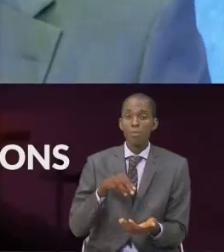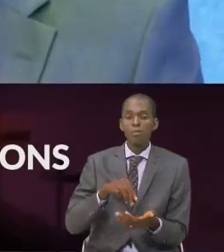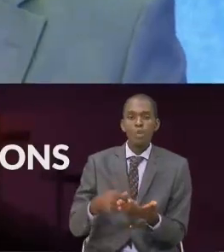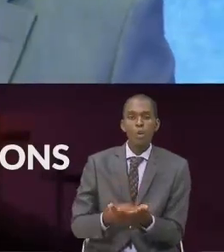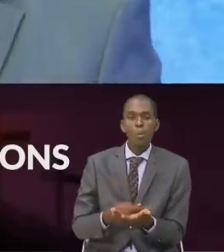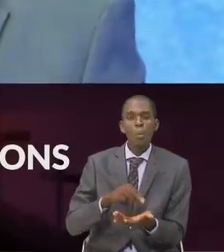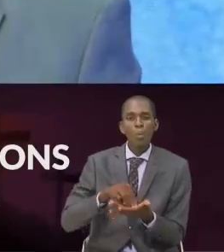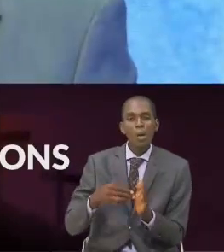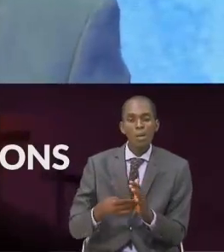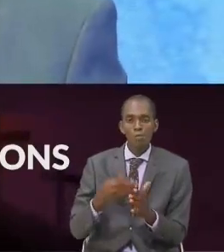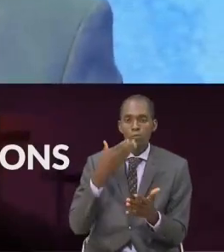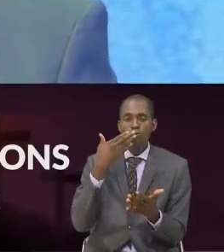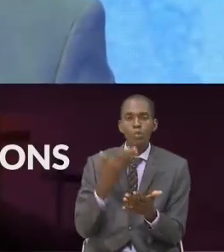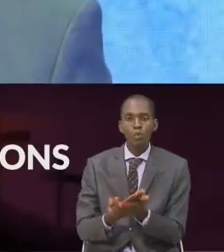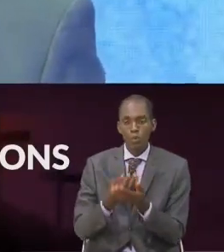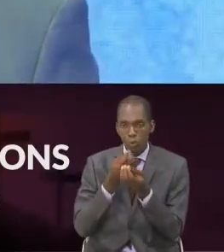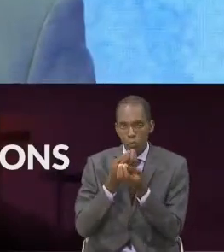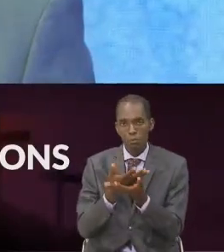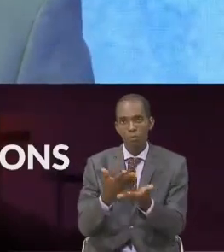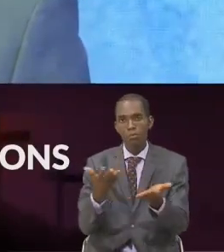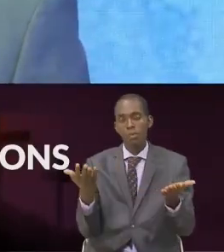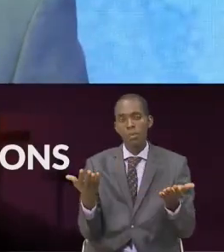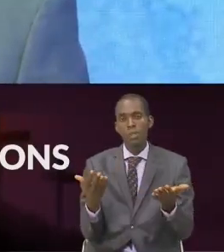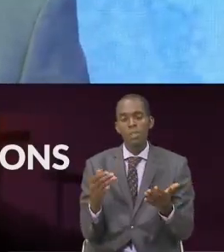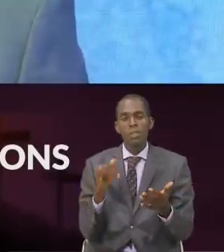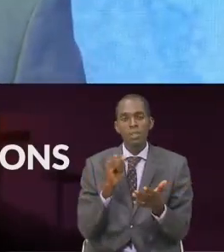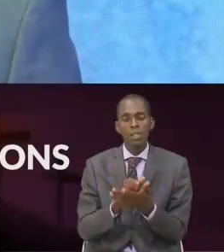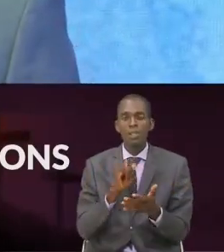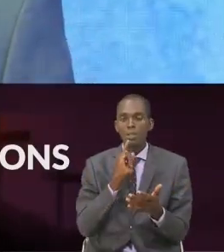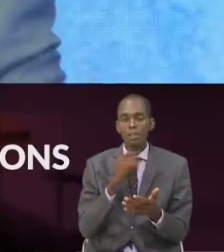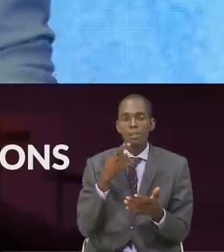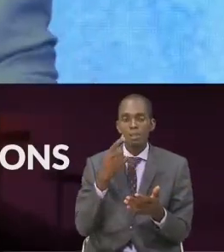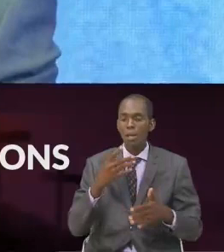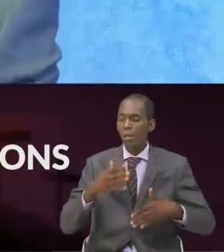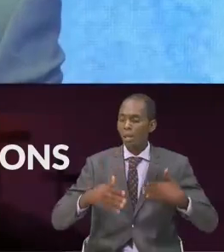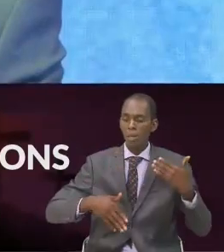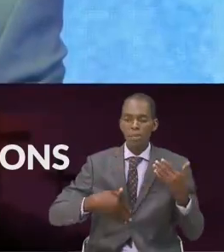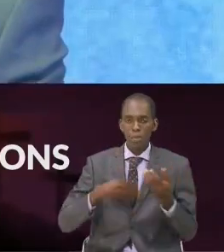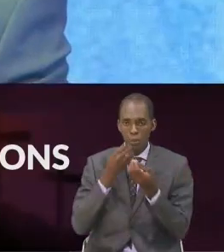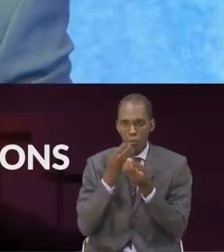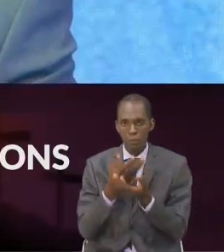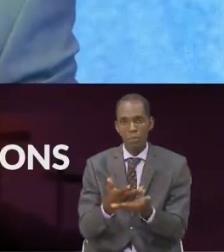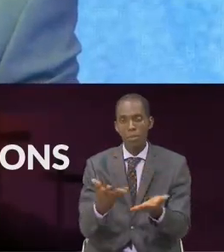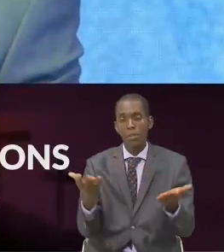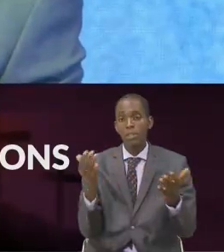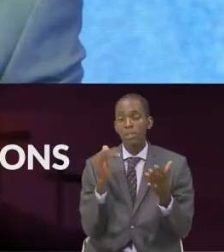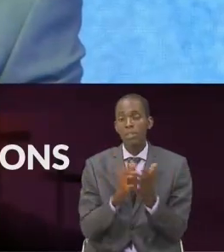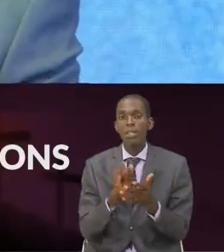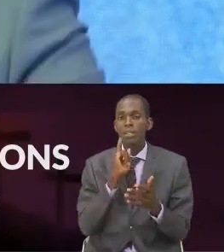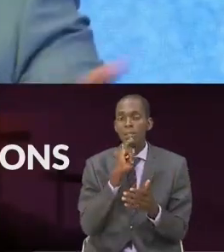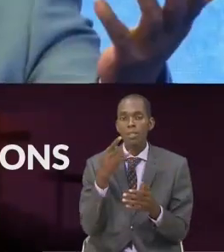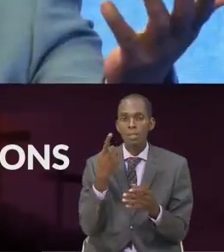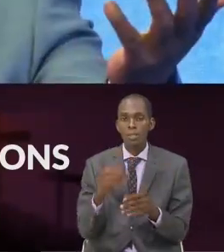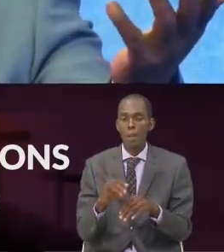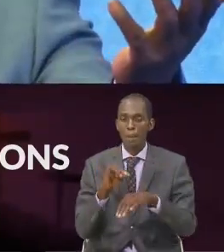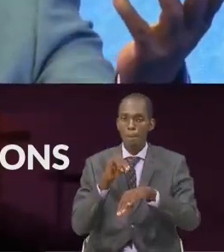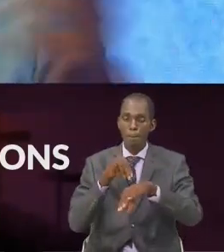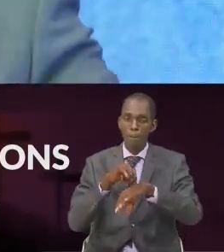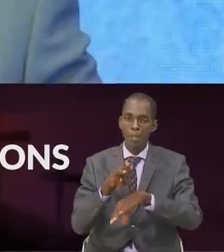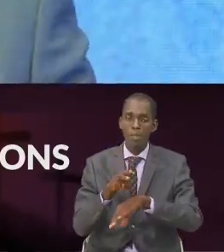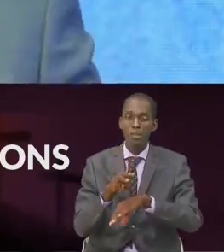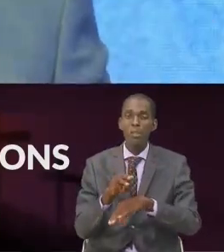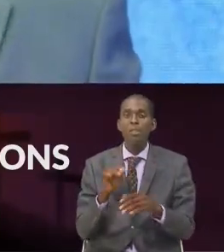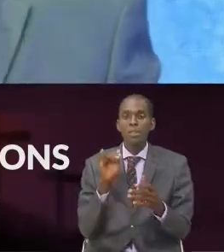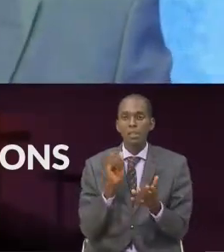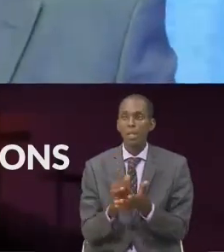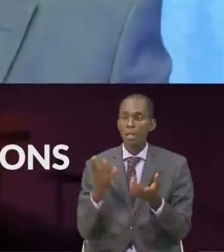the gospel. Remember again, that's the good news. Remember again, that's the glad tidings. Remember